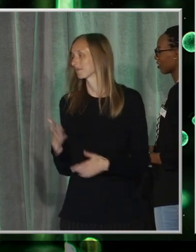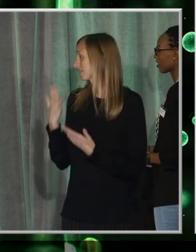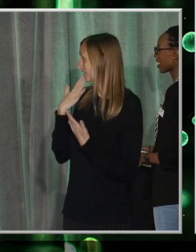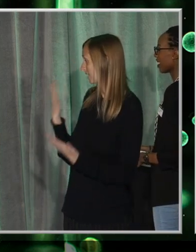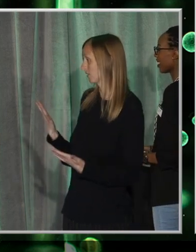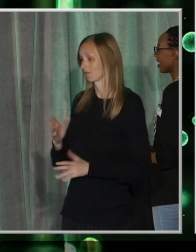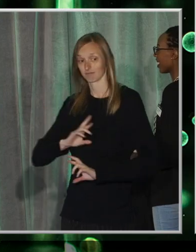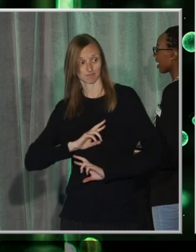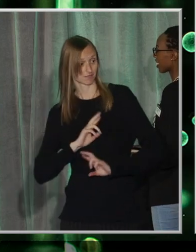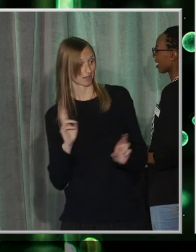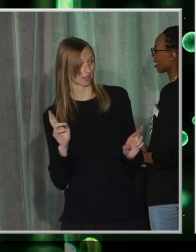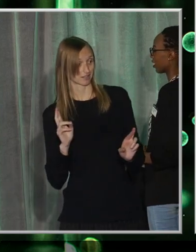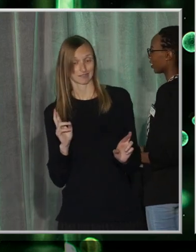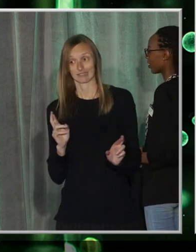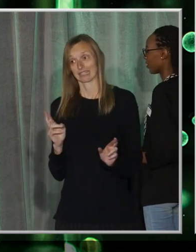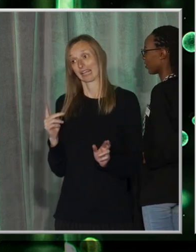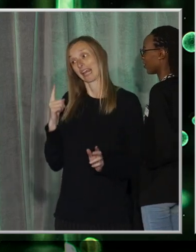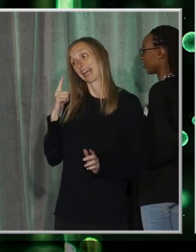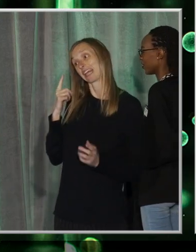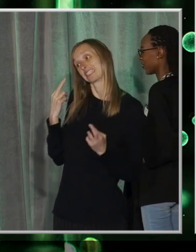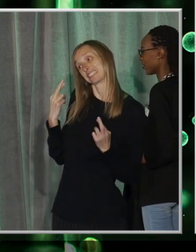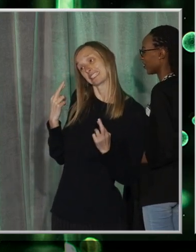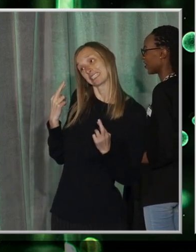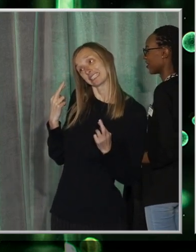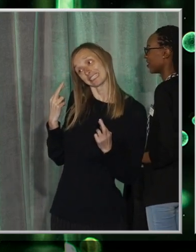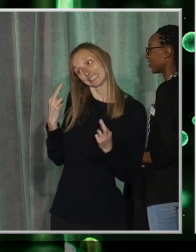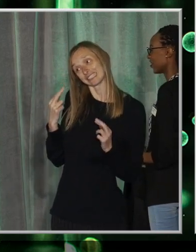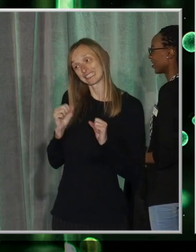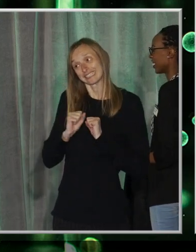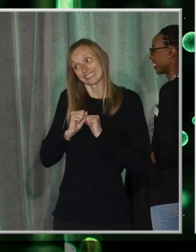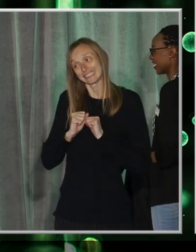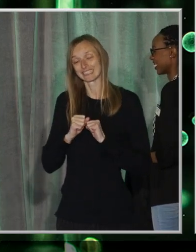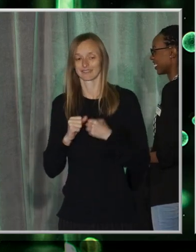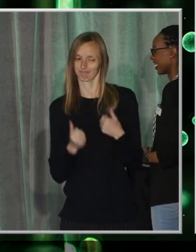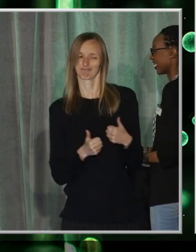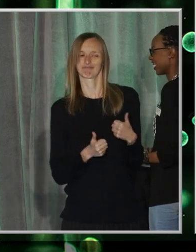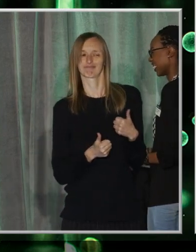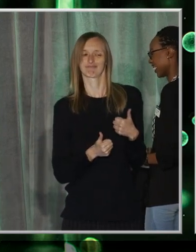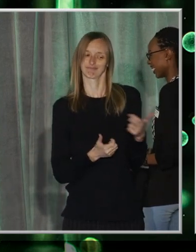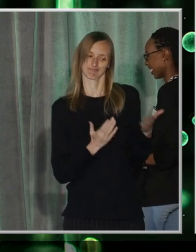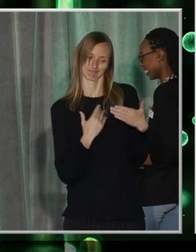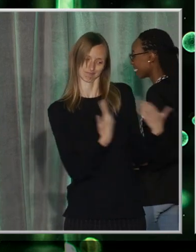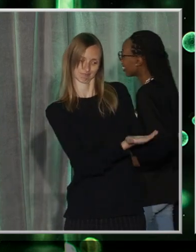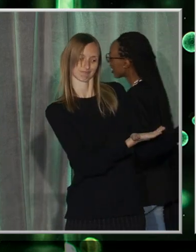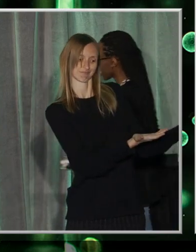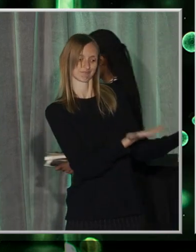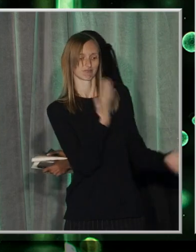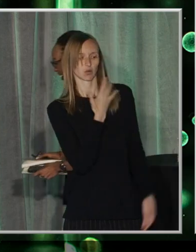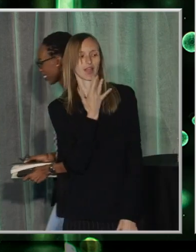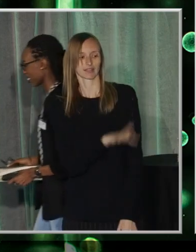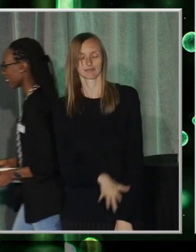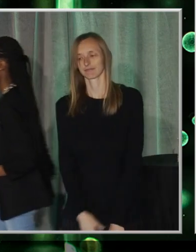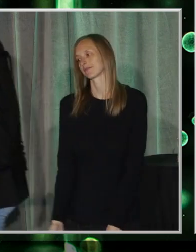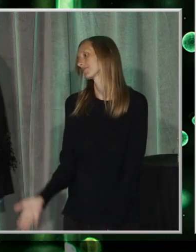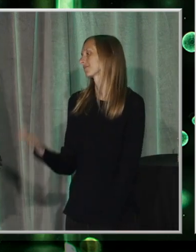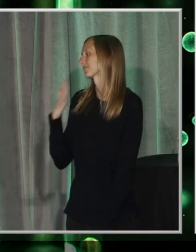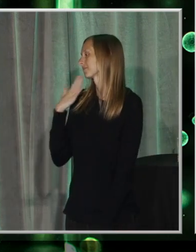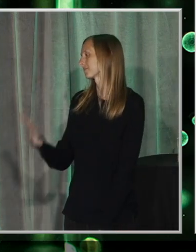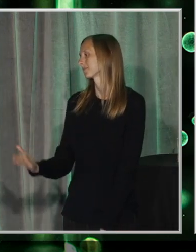ready? I think so. You've got it. You've got it. The stage is yours. Good luck, Kalia. Thank you.